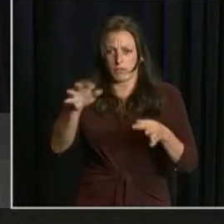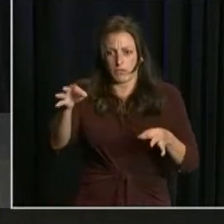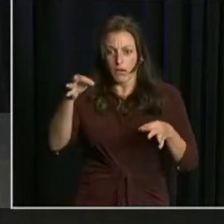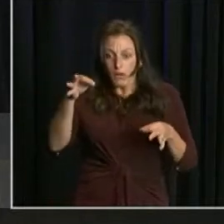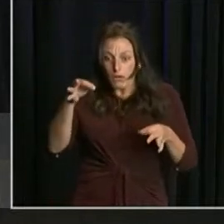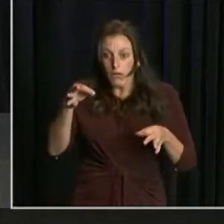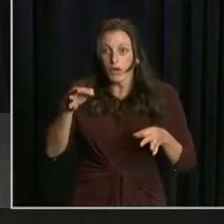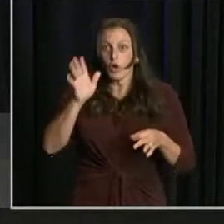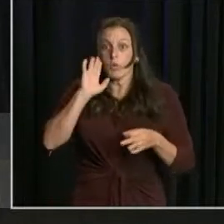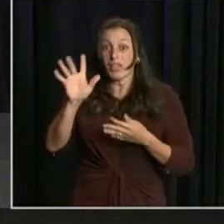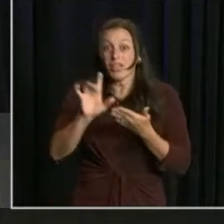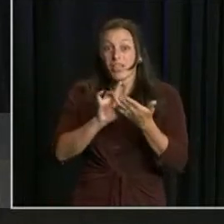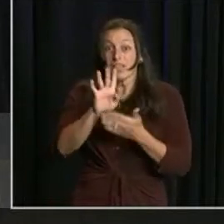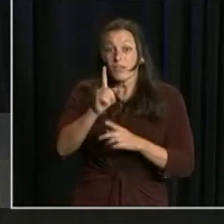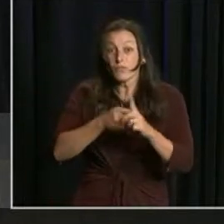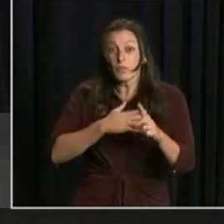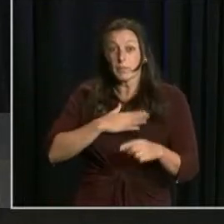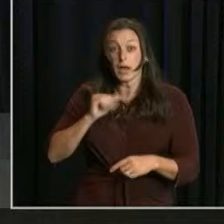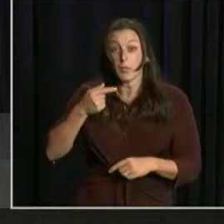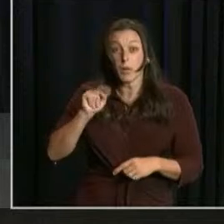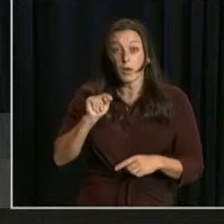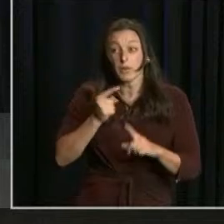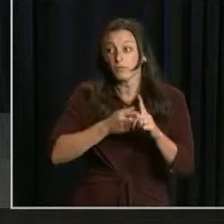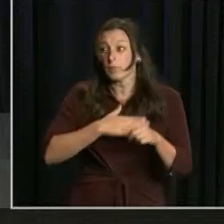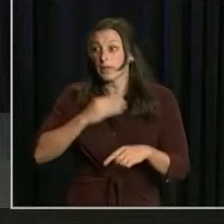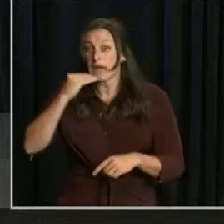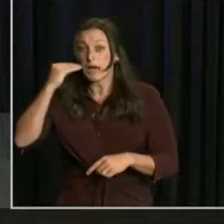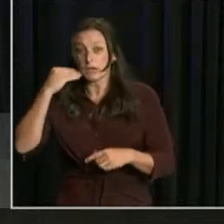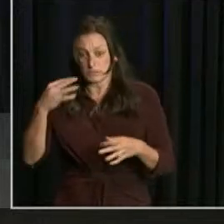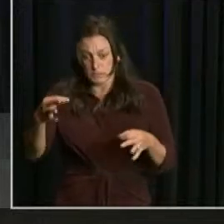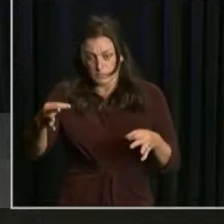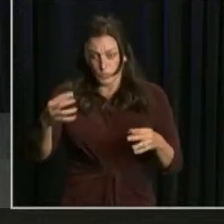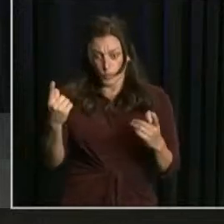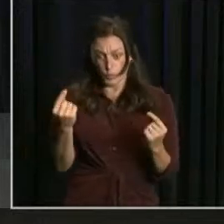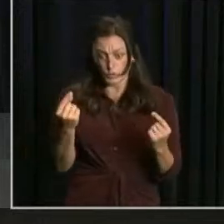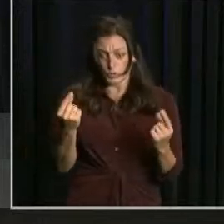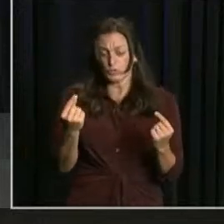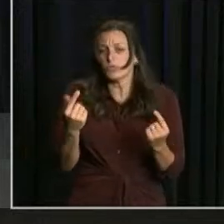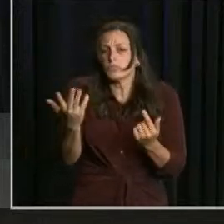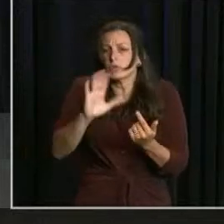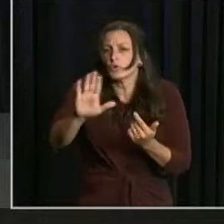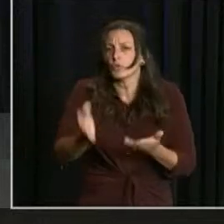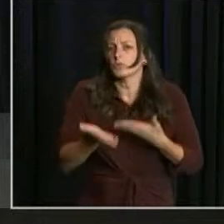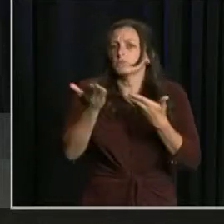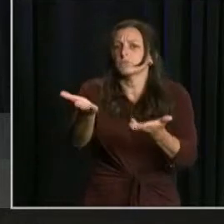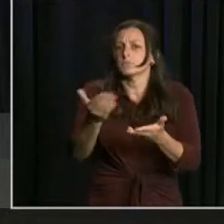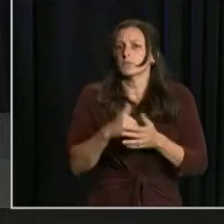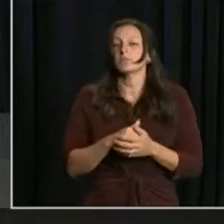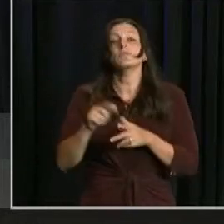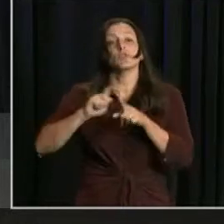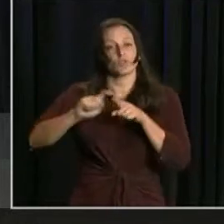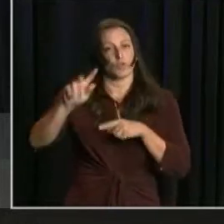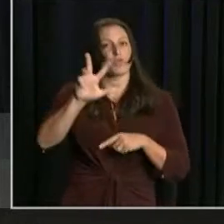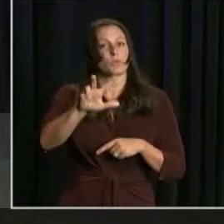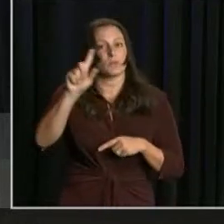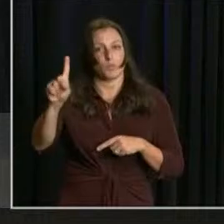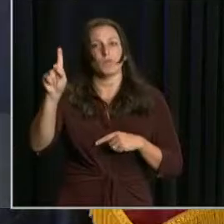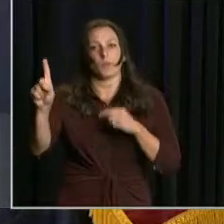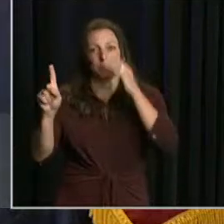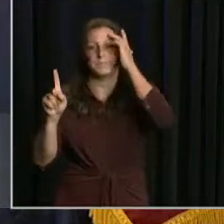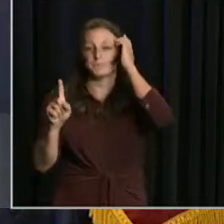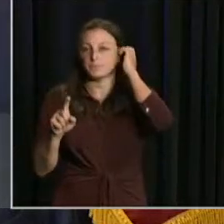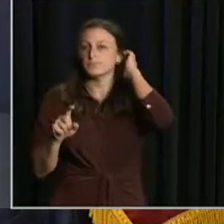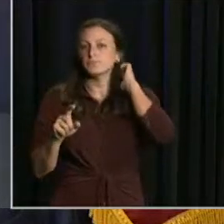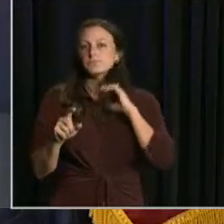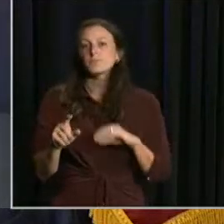notice, and they feel like they don't have anywhere to turn to, what should they do? Call 311